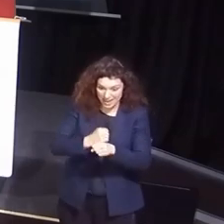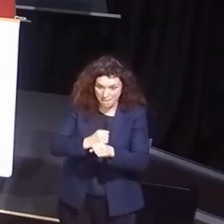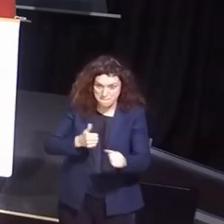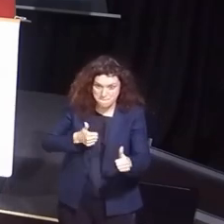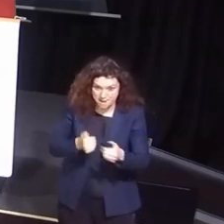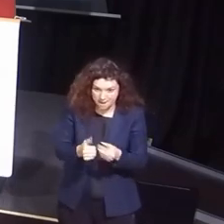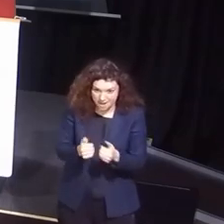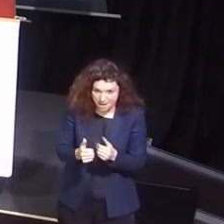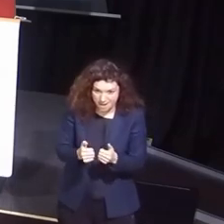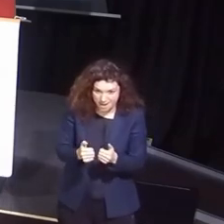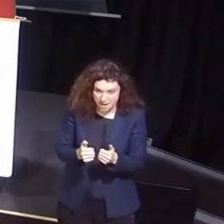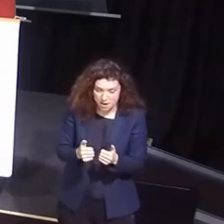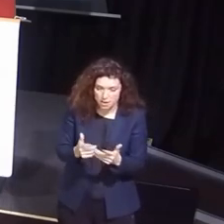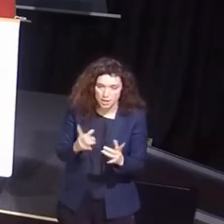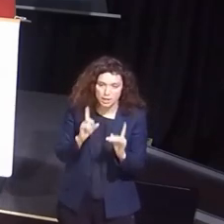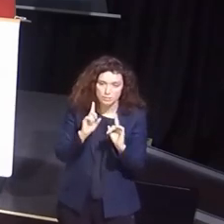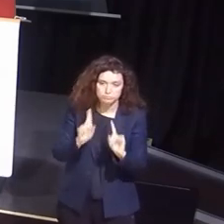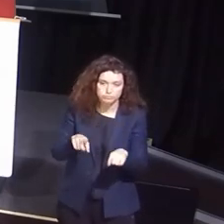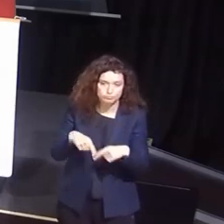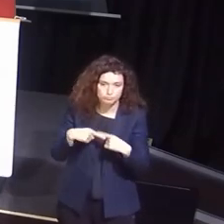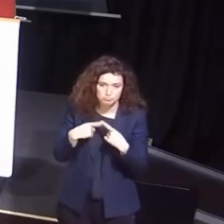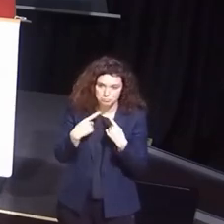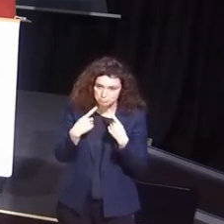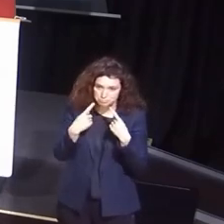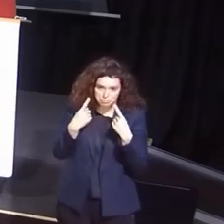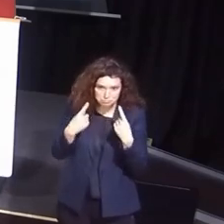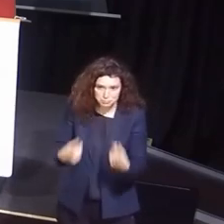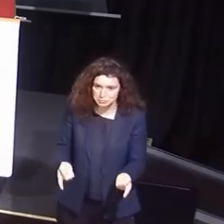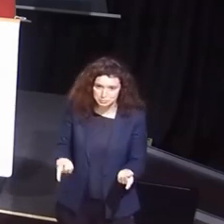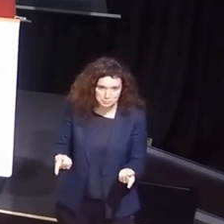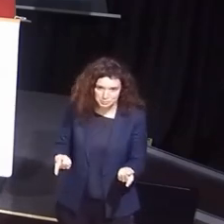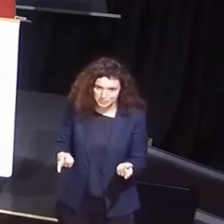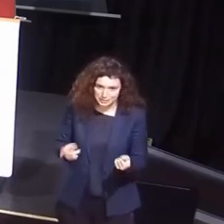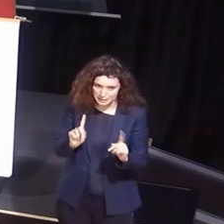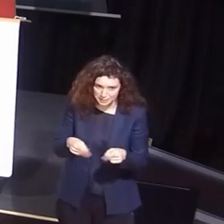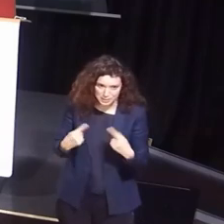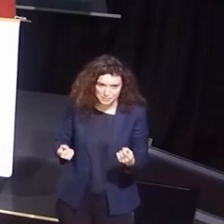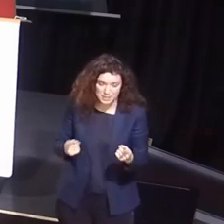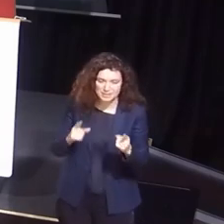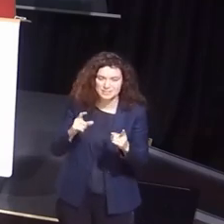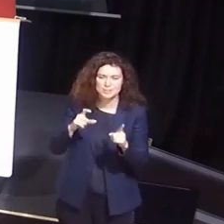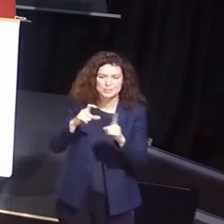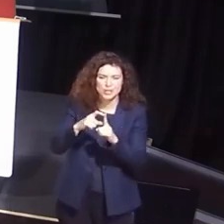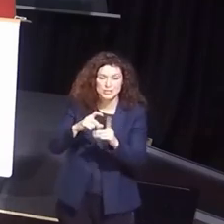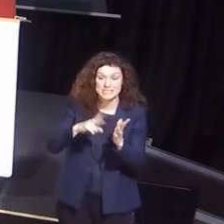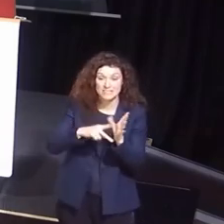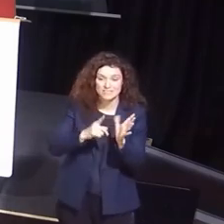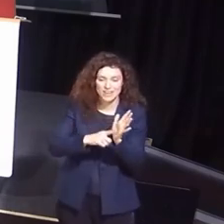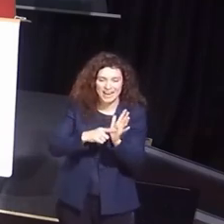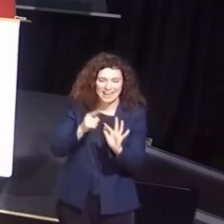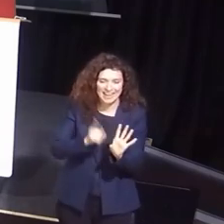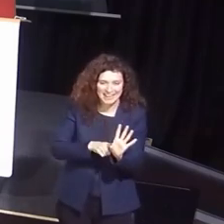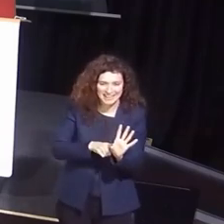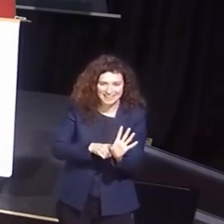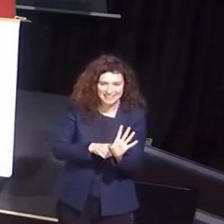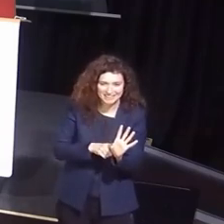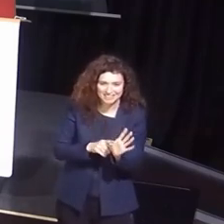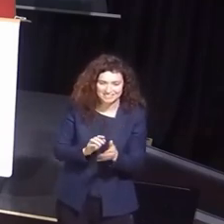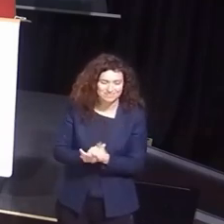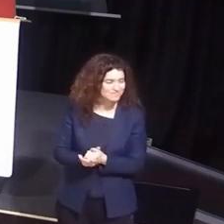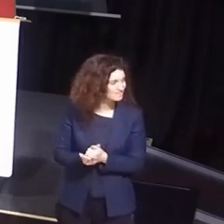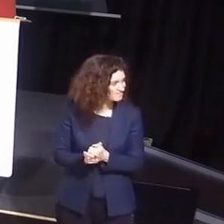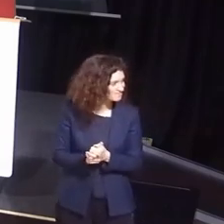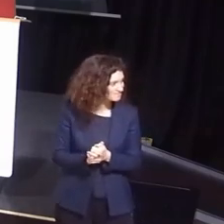and I just couldn't, is the one time where it can and can't is a thing for me, is Stardew Valley. The time limits,